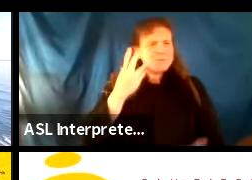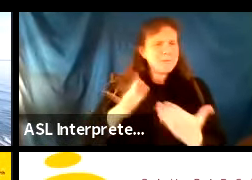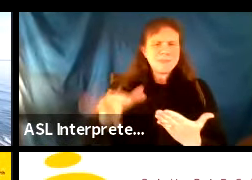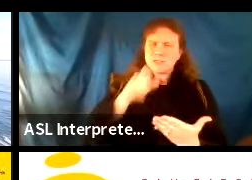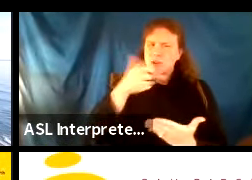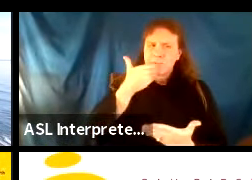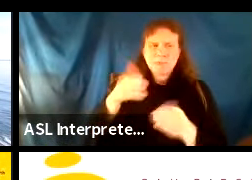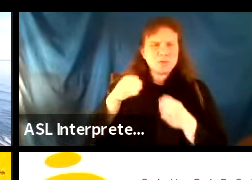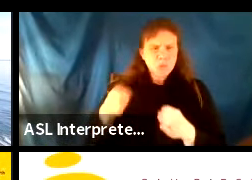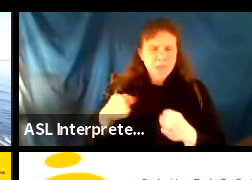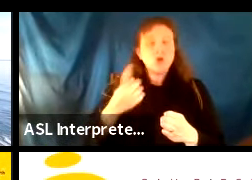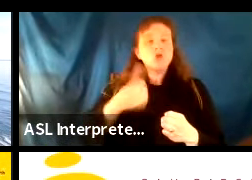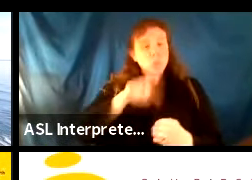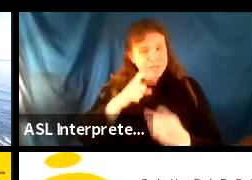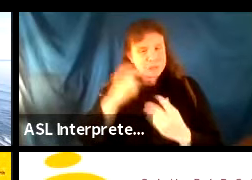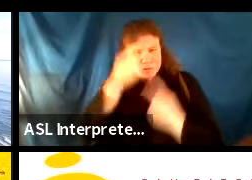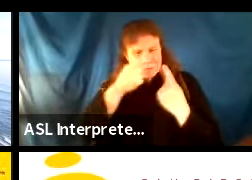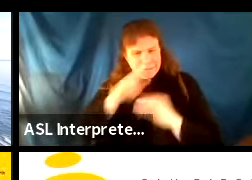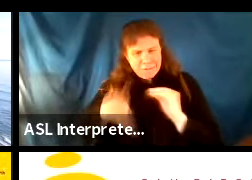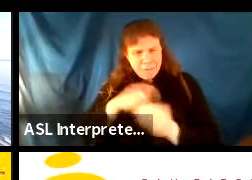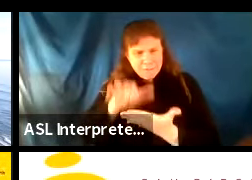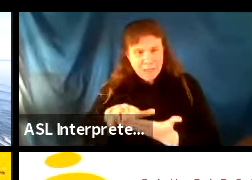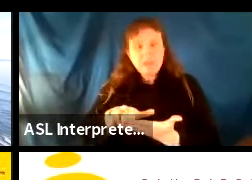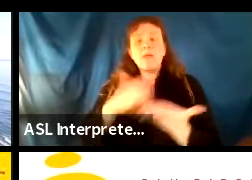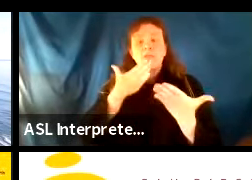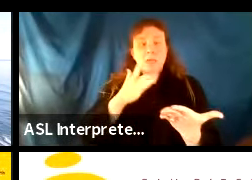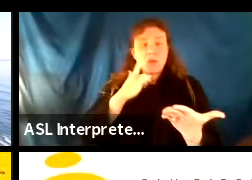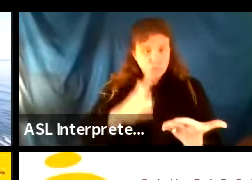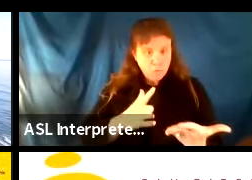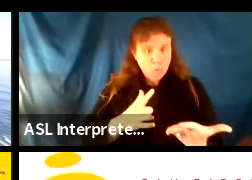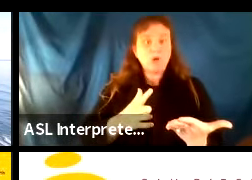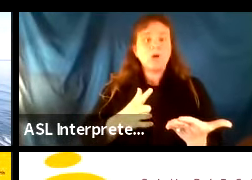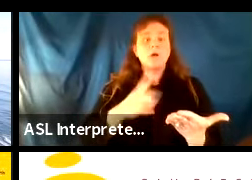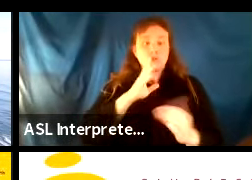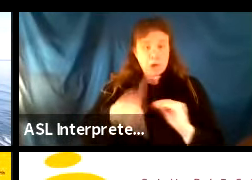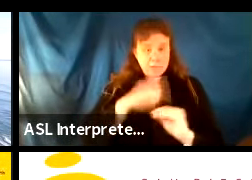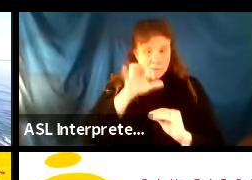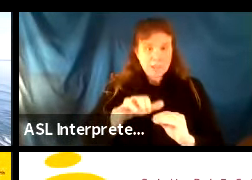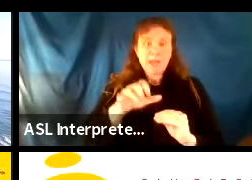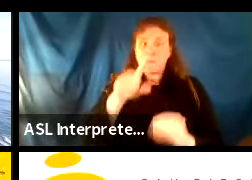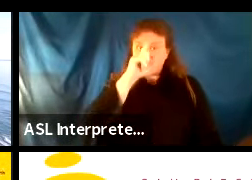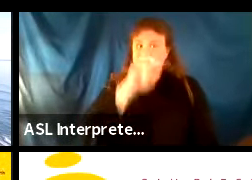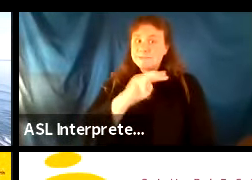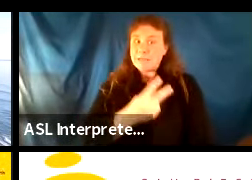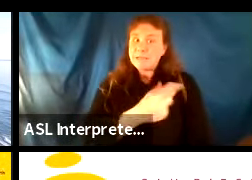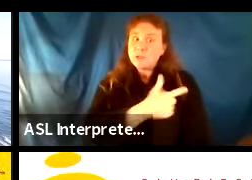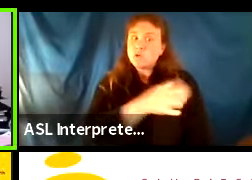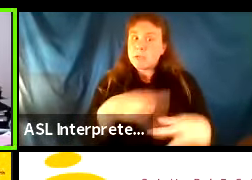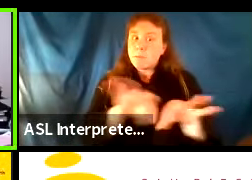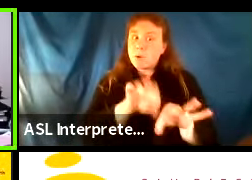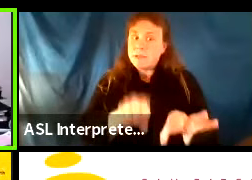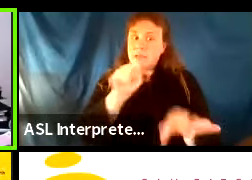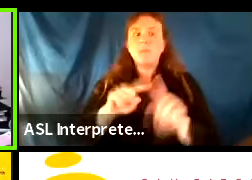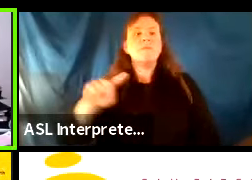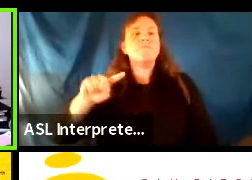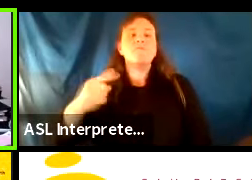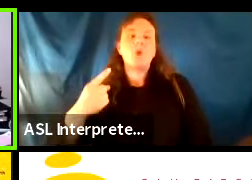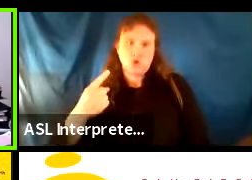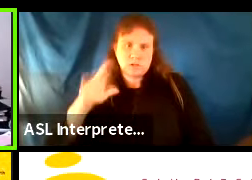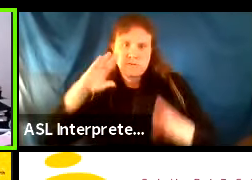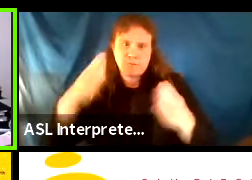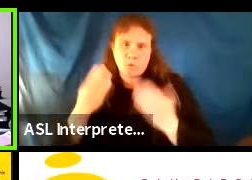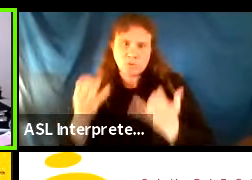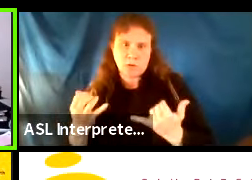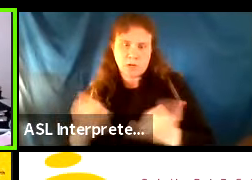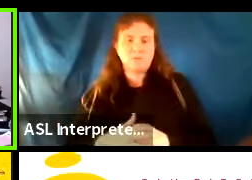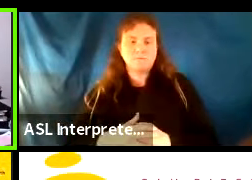appreciate you, because it is an issue about making sure that we get that second dose, but let's make sure at least we get the first one. Most definitely. Thank you. And I do want to